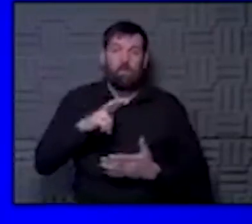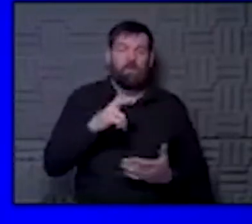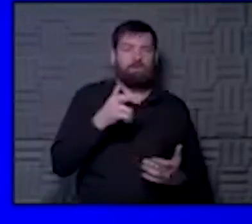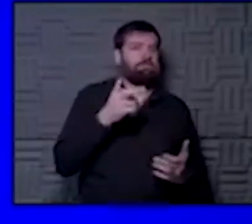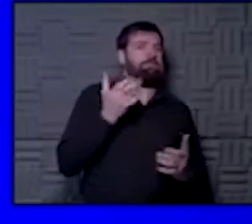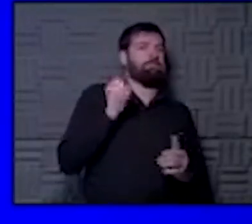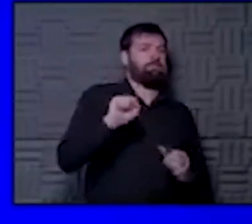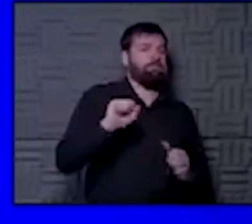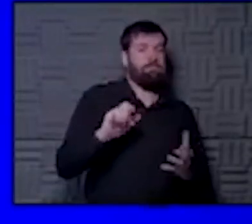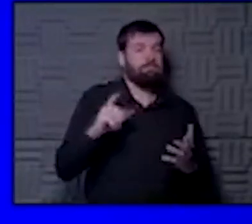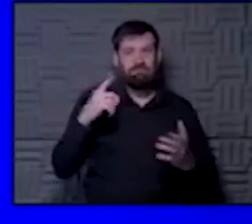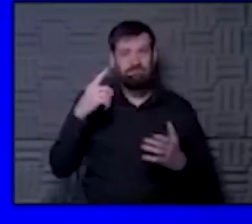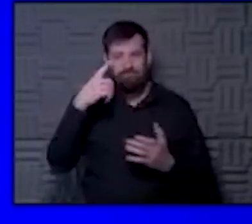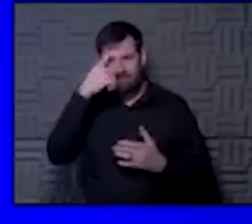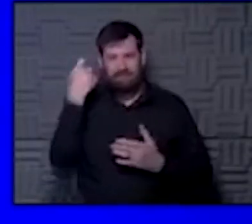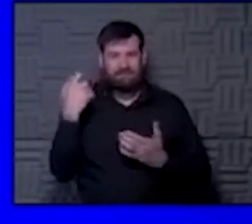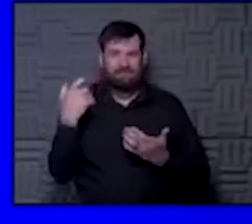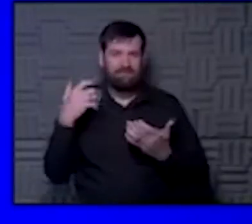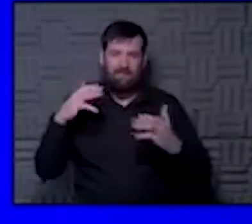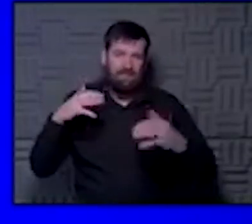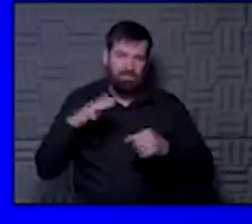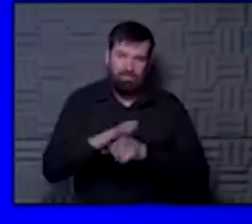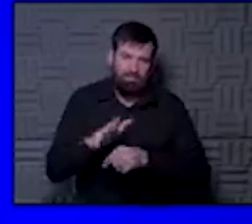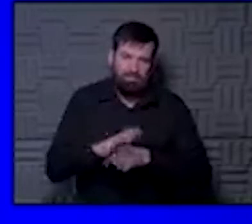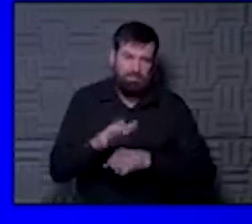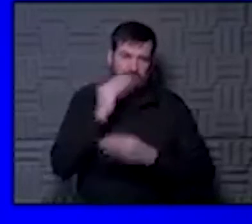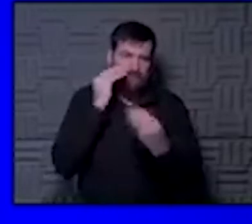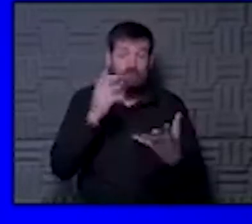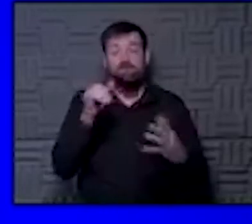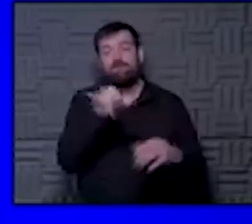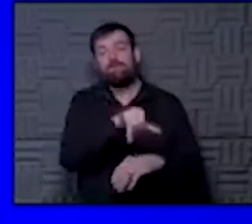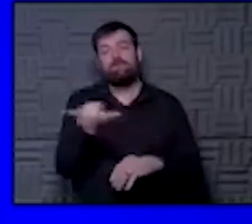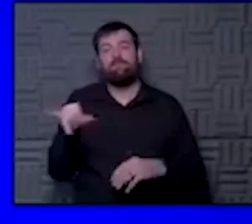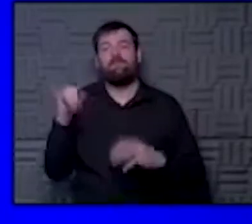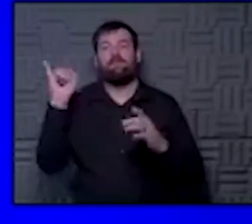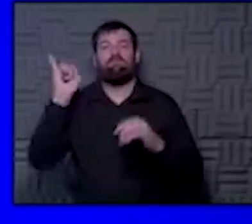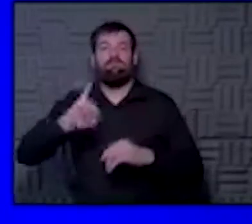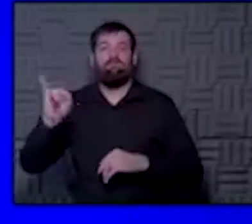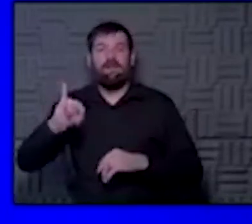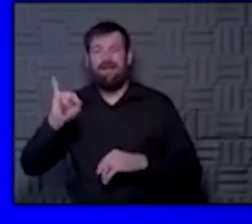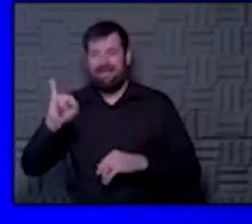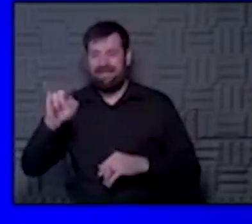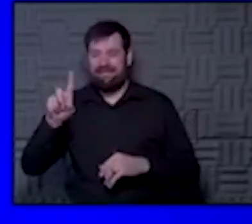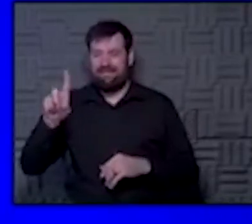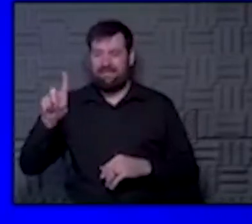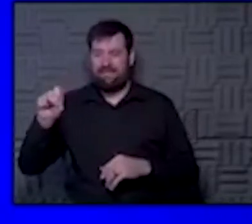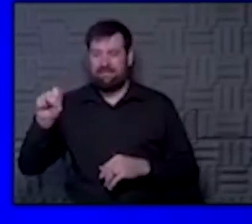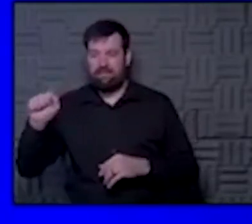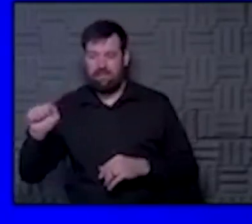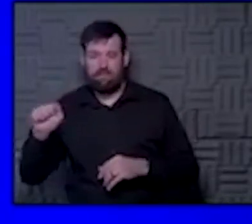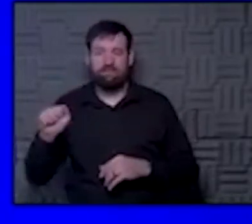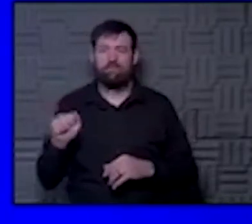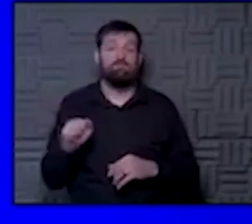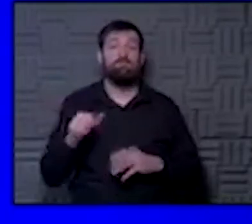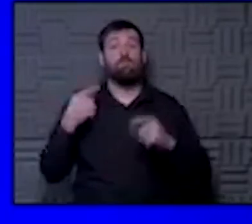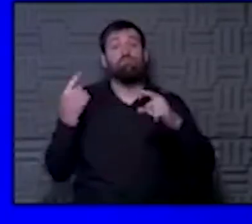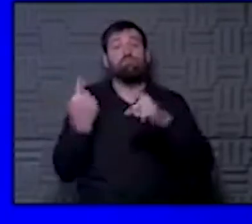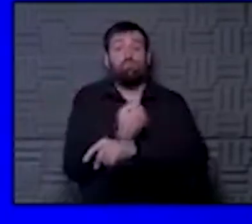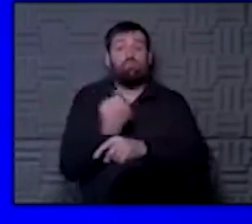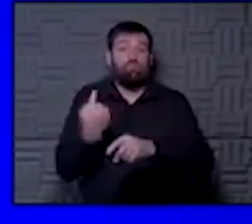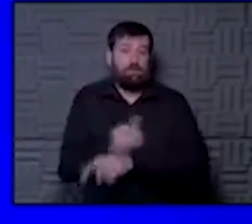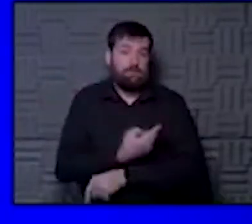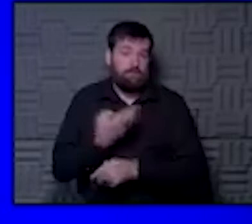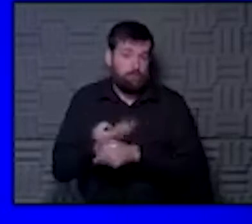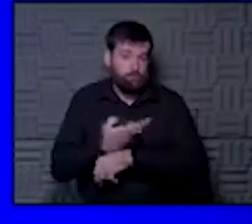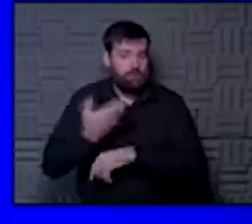the lack of full data. The same thing with the Infectious Disease Society of America, the IDSA. They don't recommend routine use for